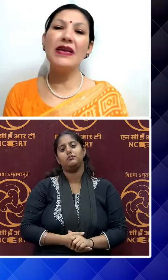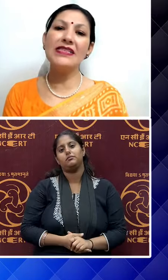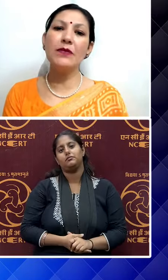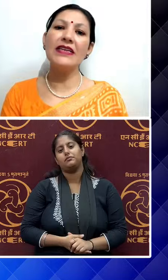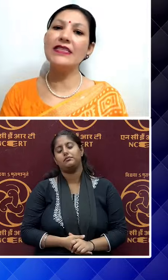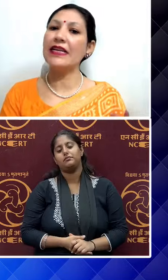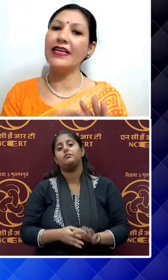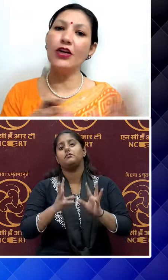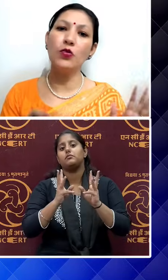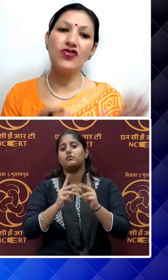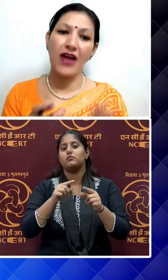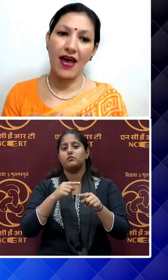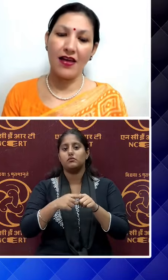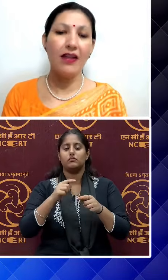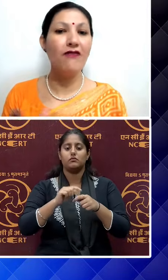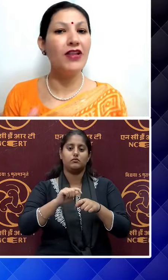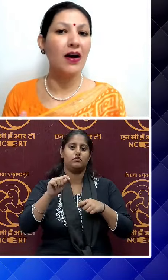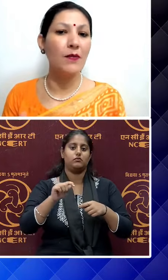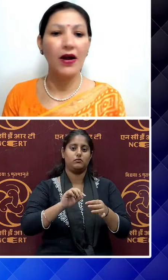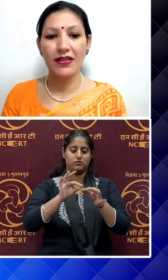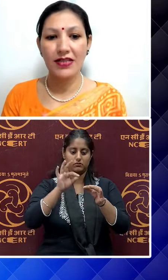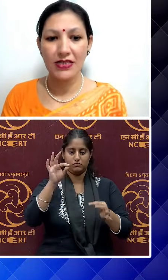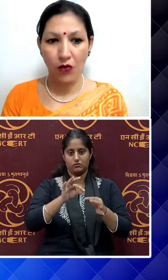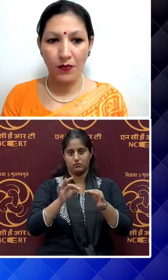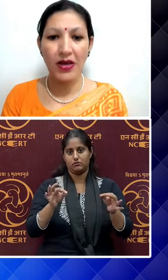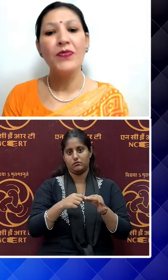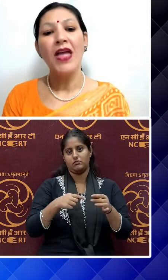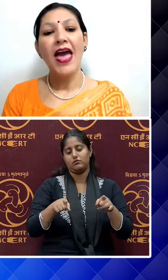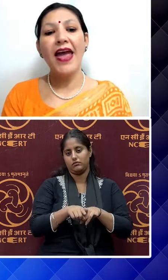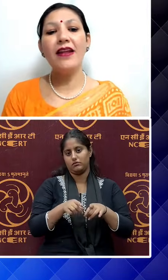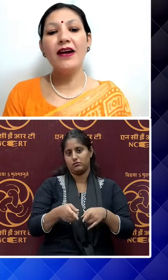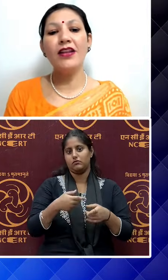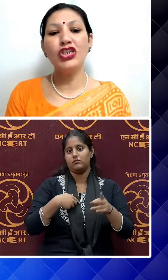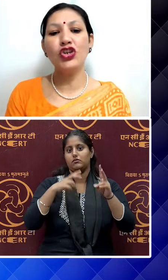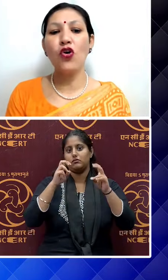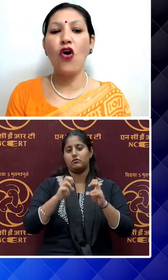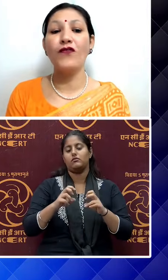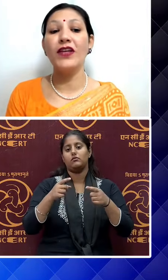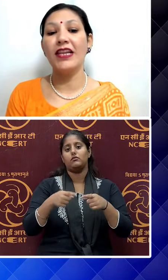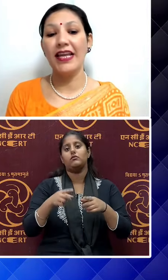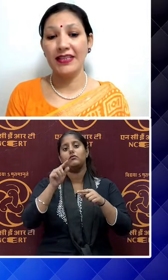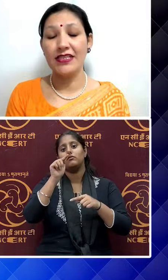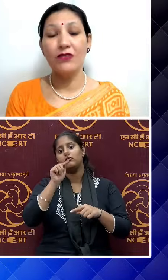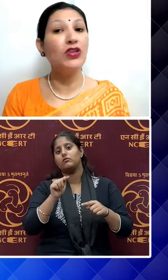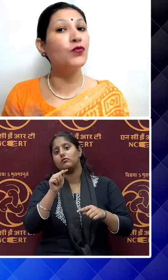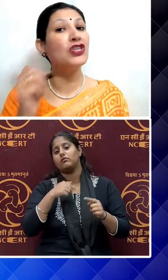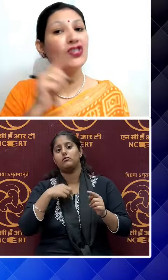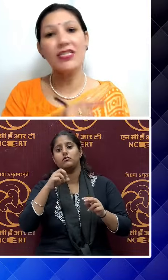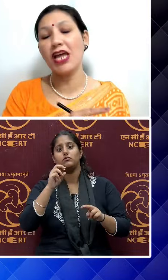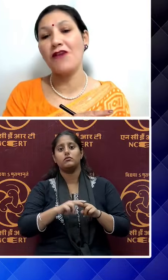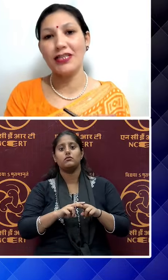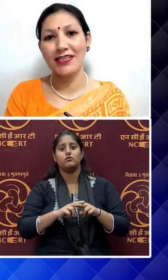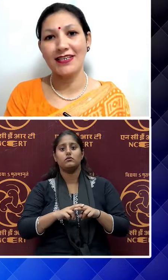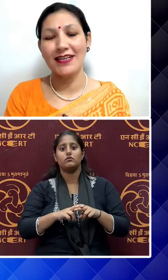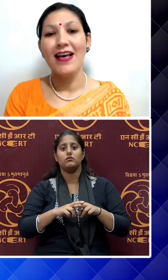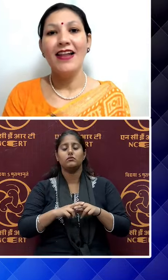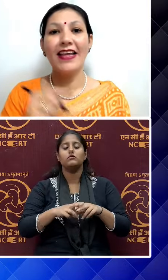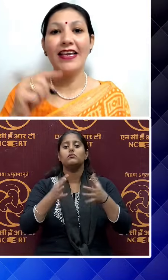Means the measurements related to the triangle will come under this topic, and a ratio of the lengths which we just